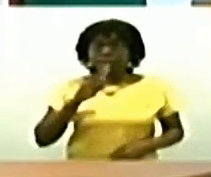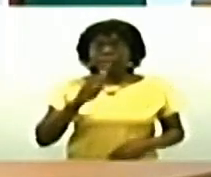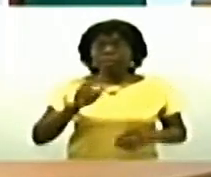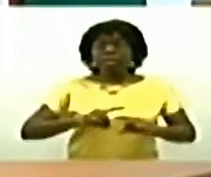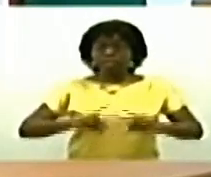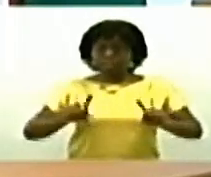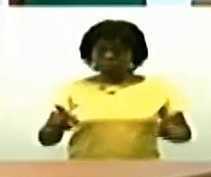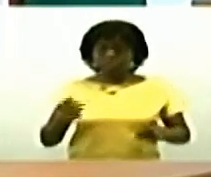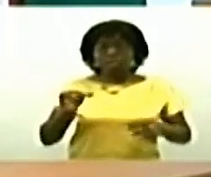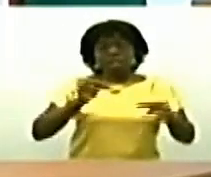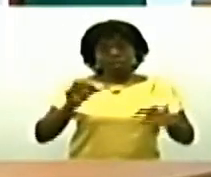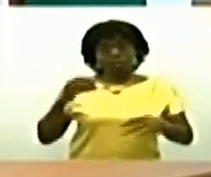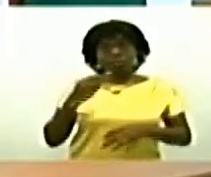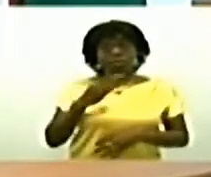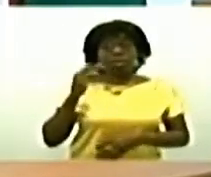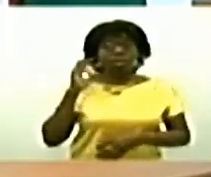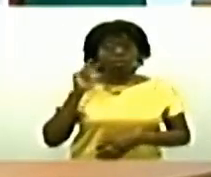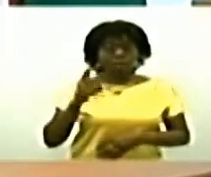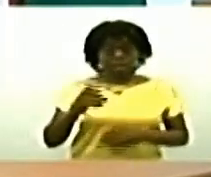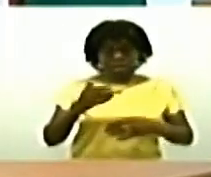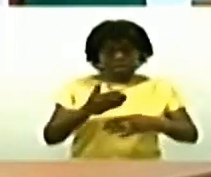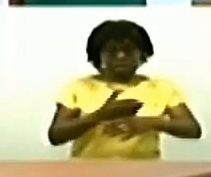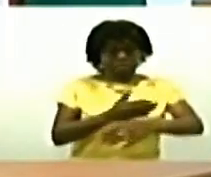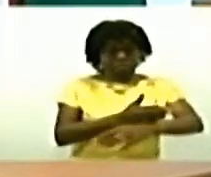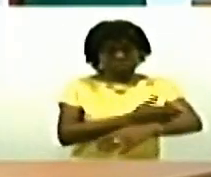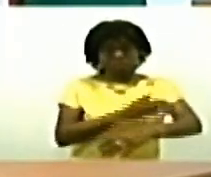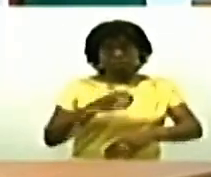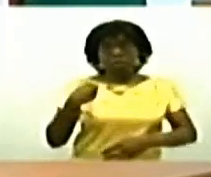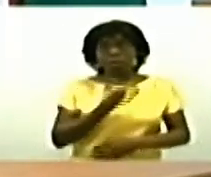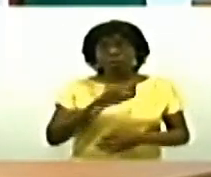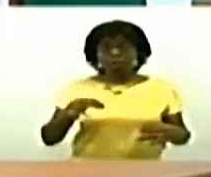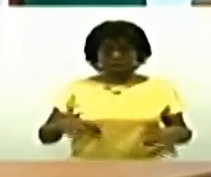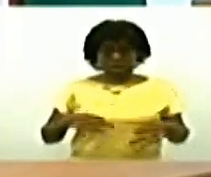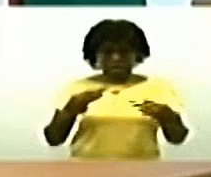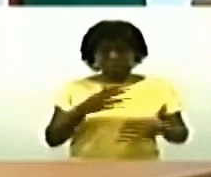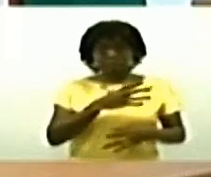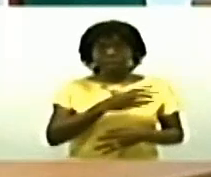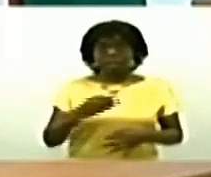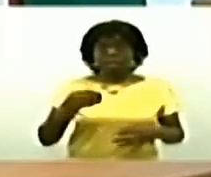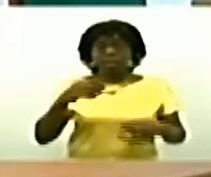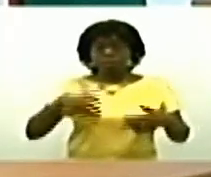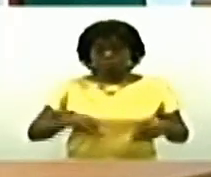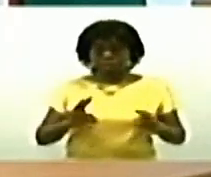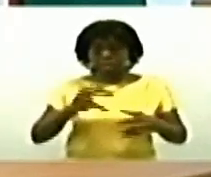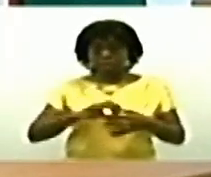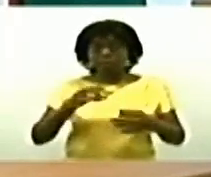we are going to improve our lives and our livelihoods.